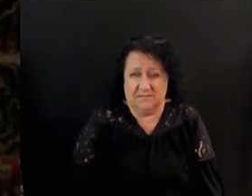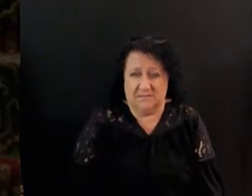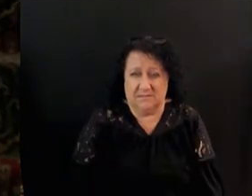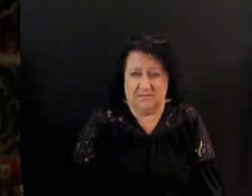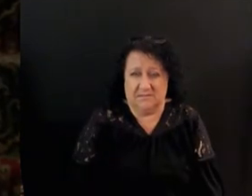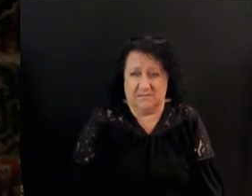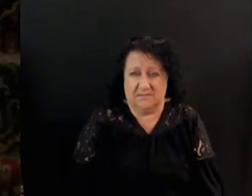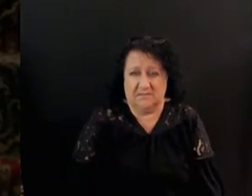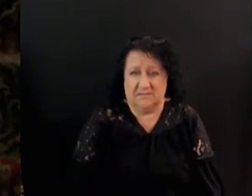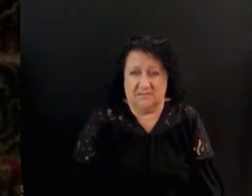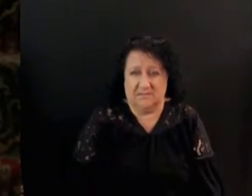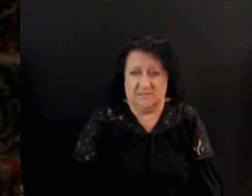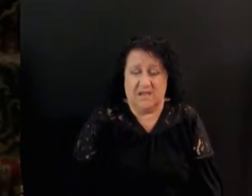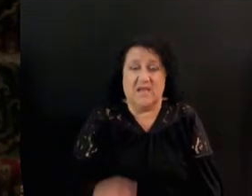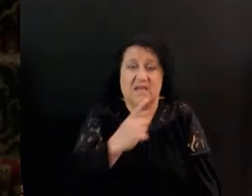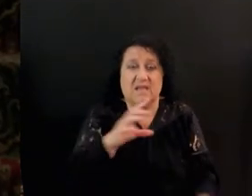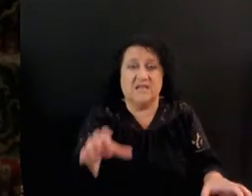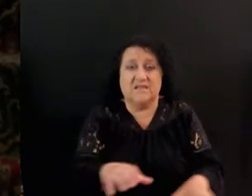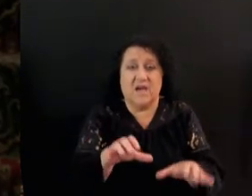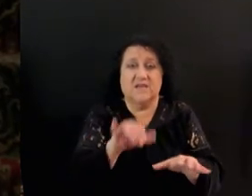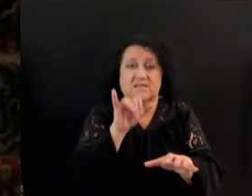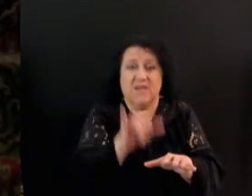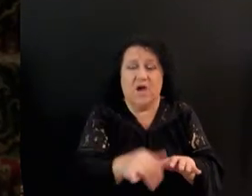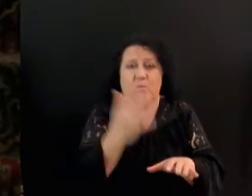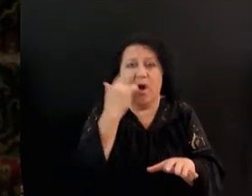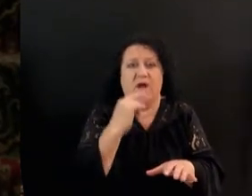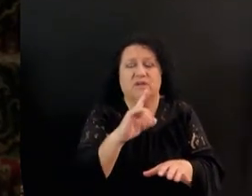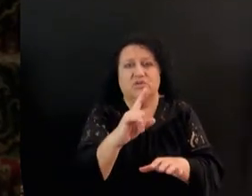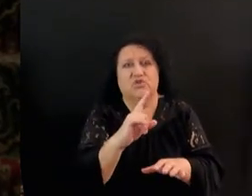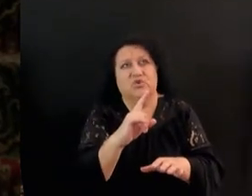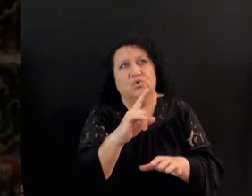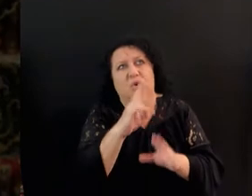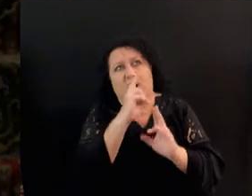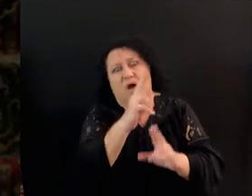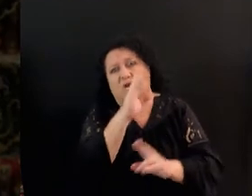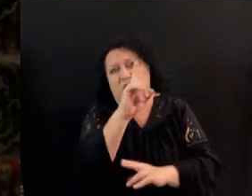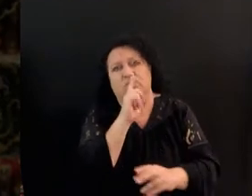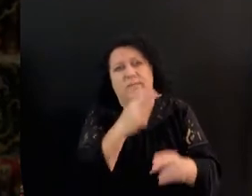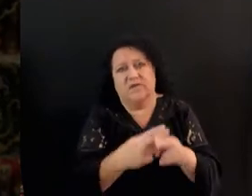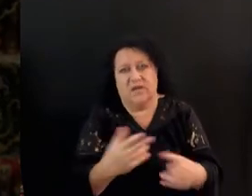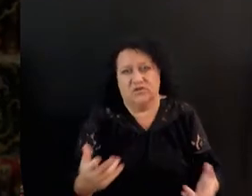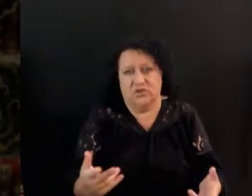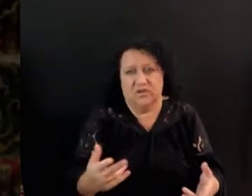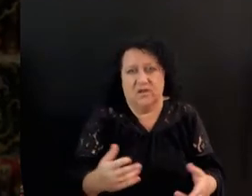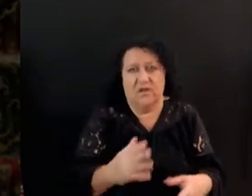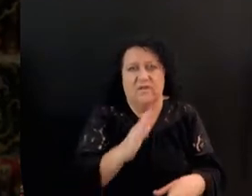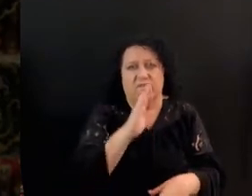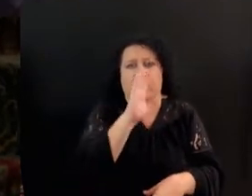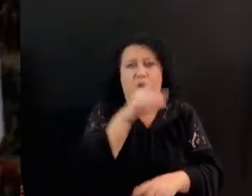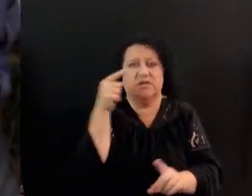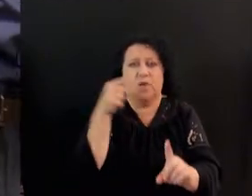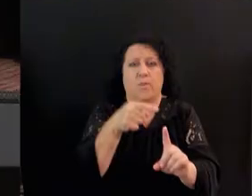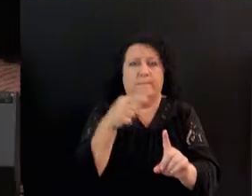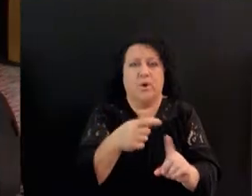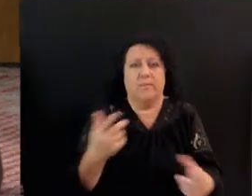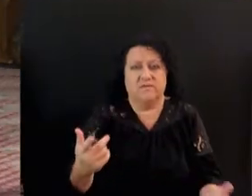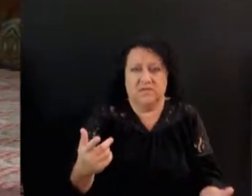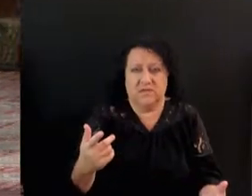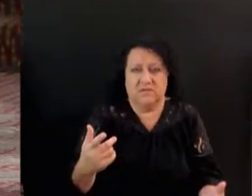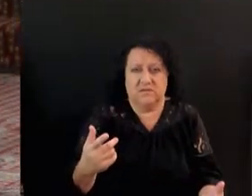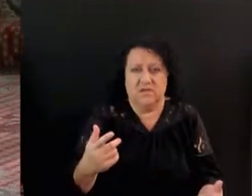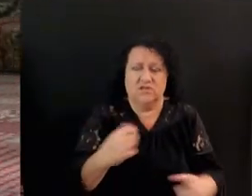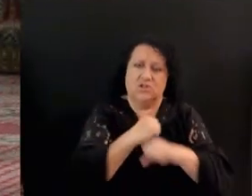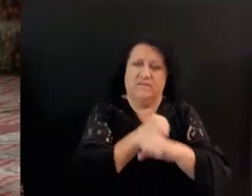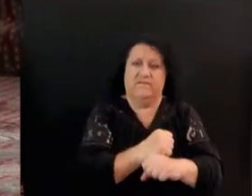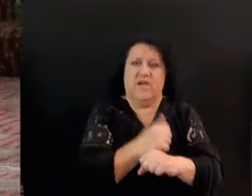He does this for his reputation. He does this for his own purposes when it comes to defending who he is.